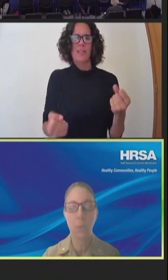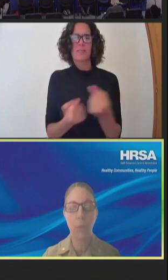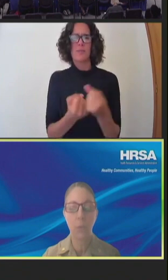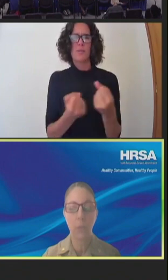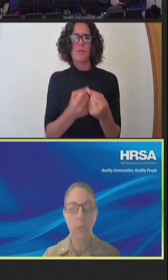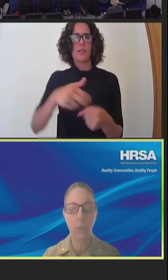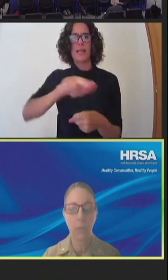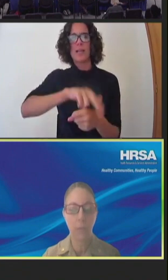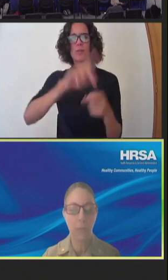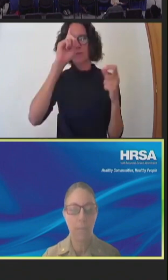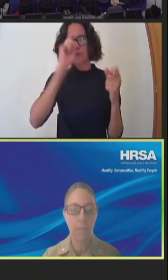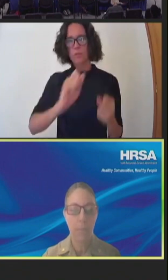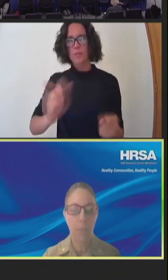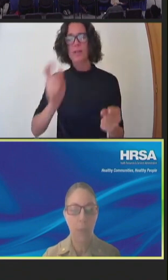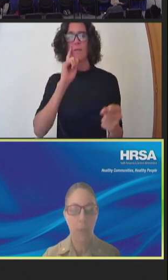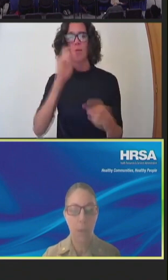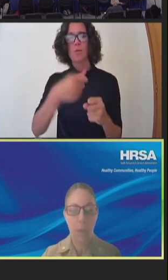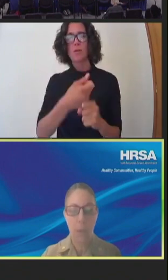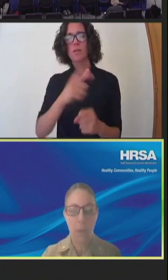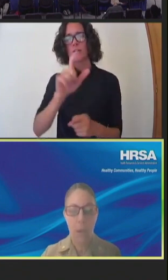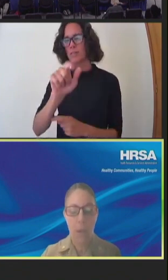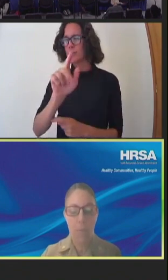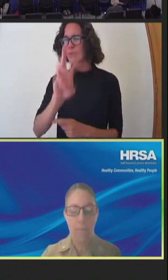in 2026.